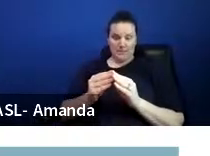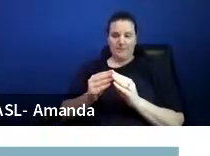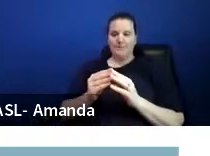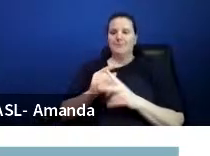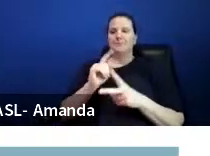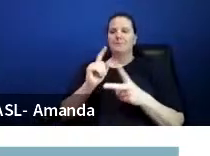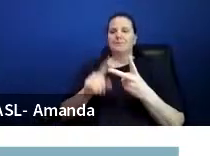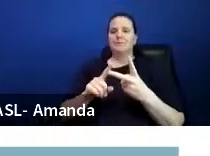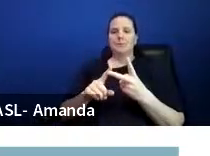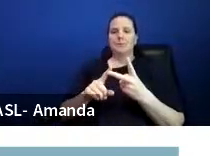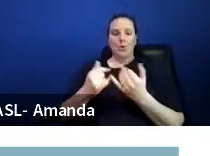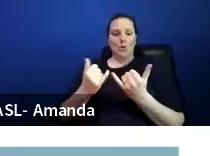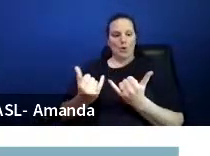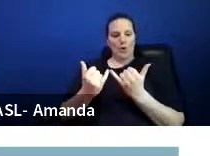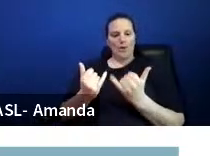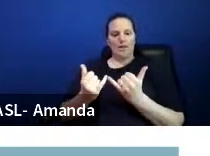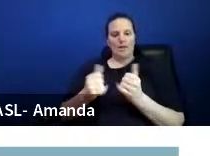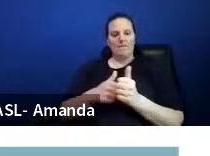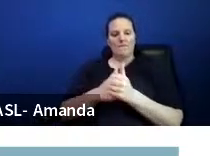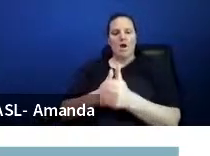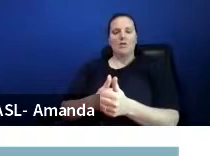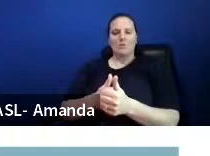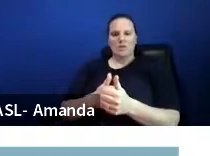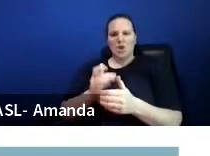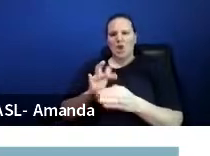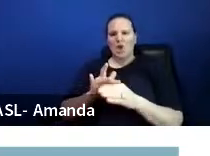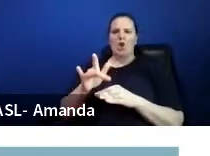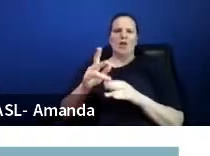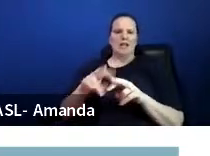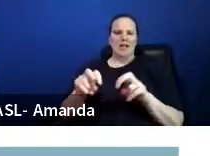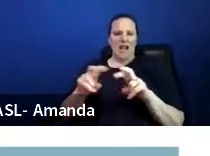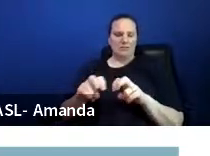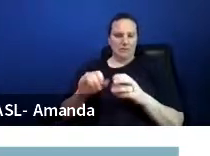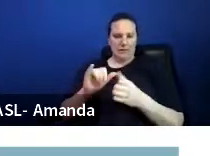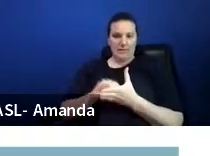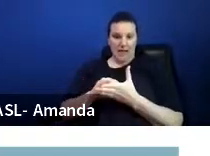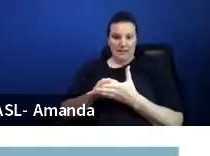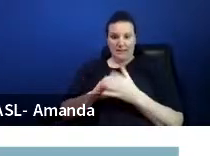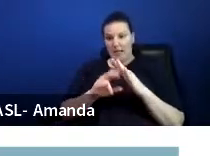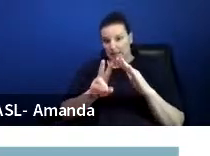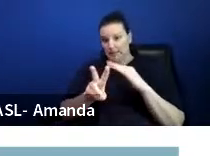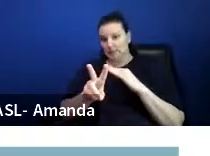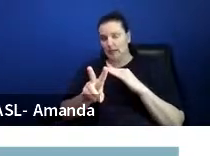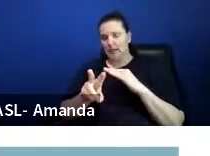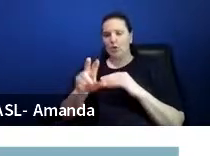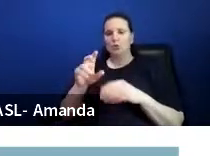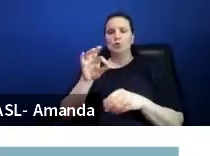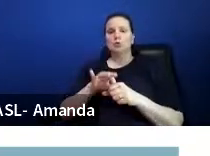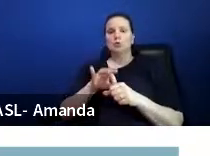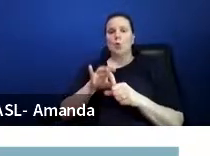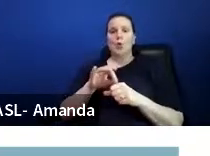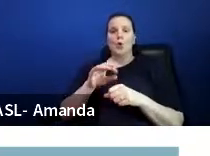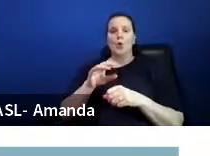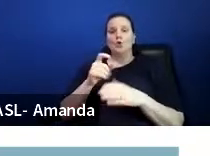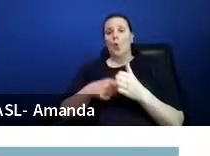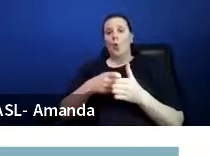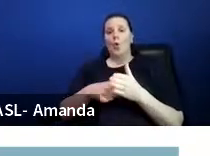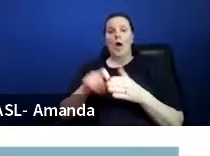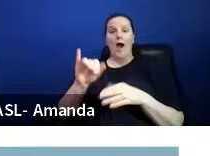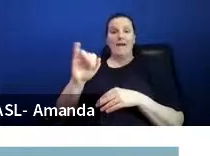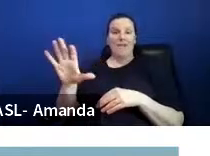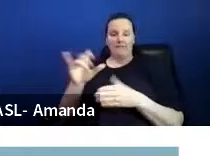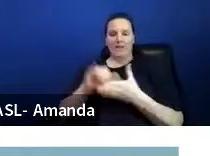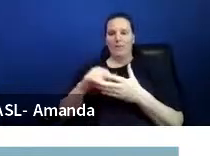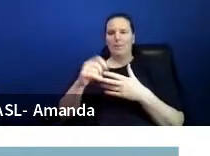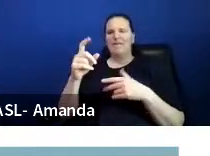currently, following kind of early analysis, it is anticipated that tolling on the I-5 bridge would be variable